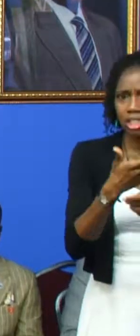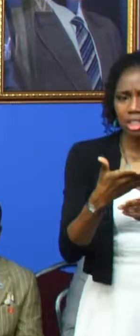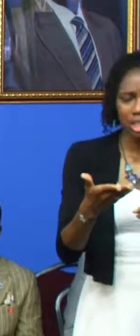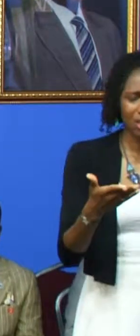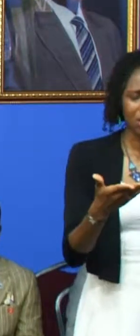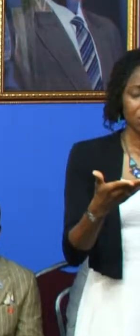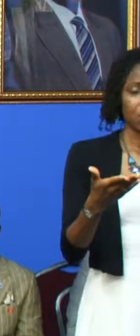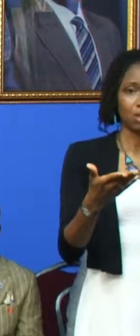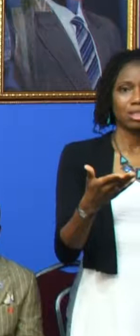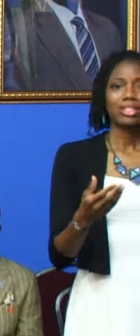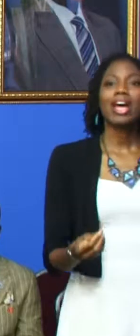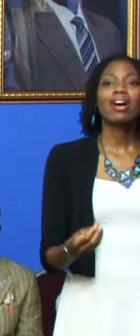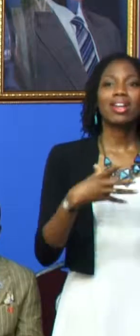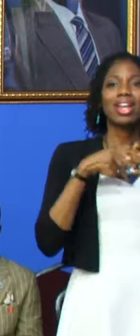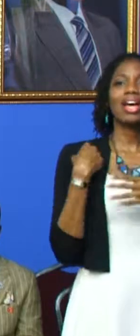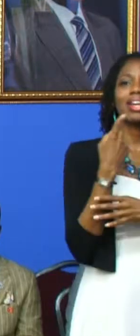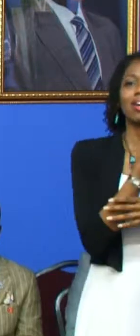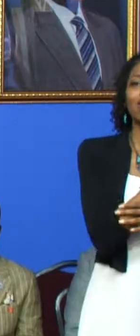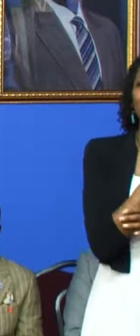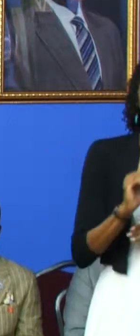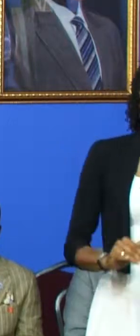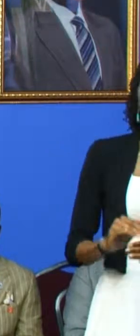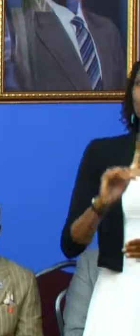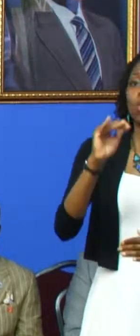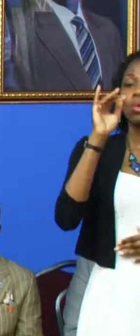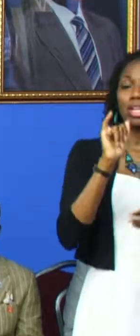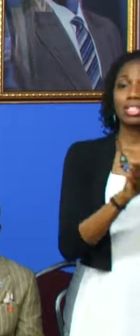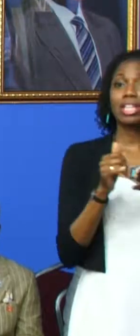lot of us was raised that way watching the stories.